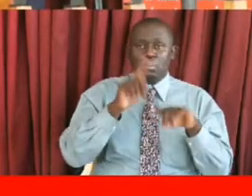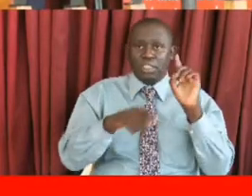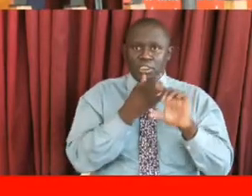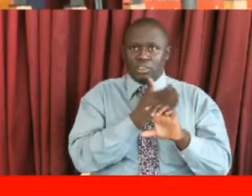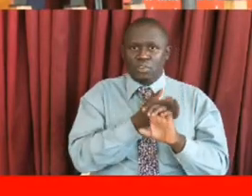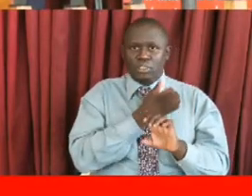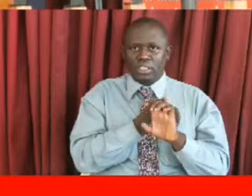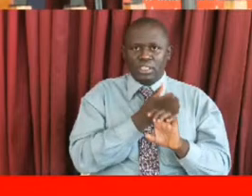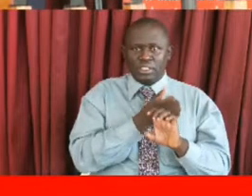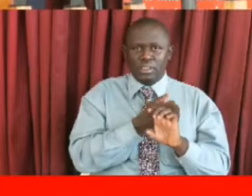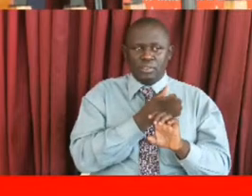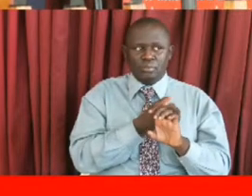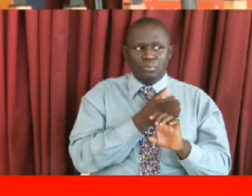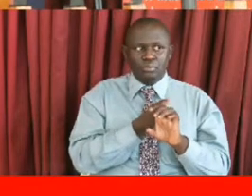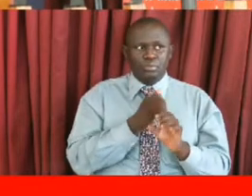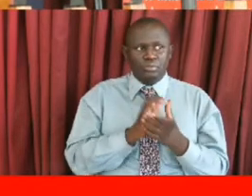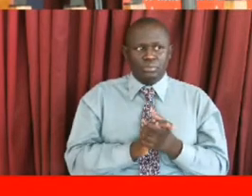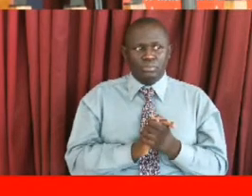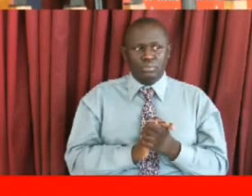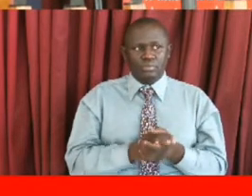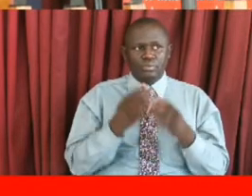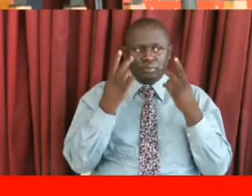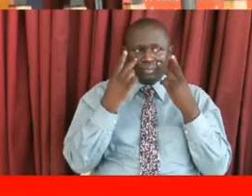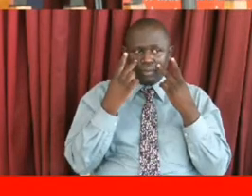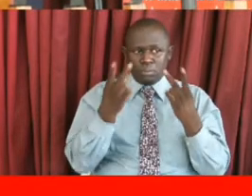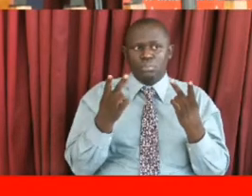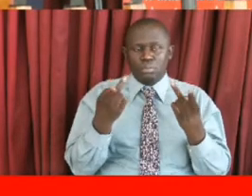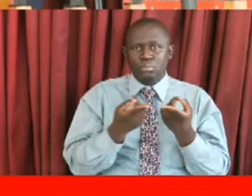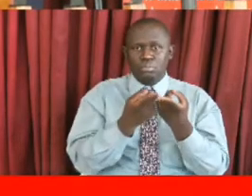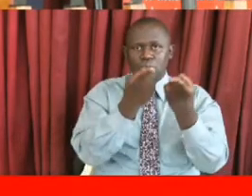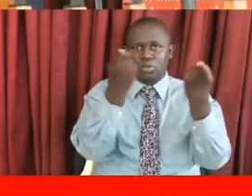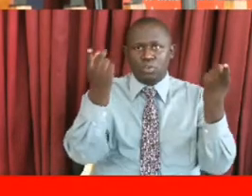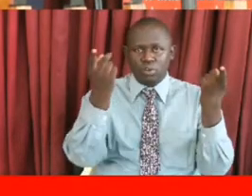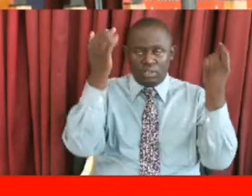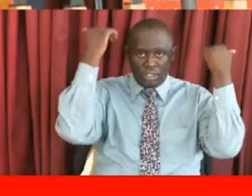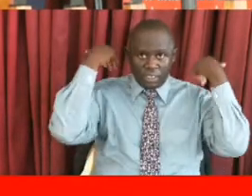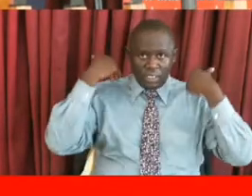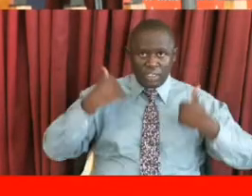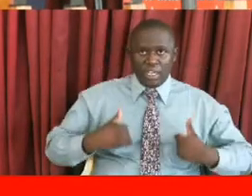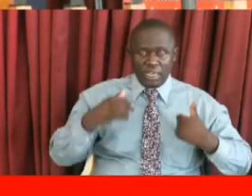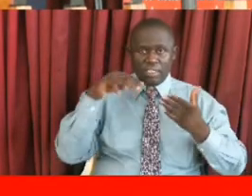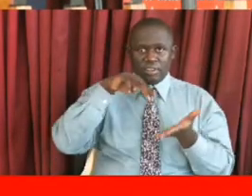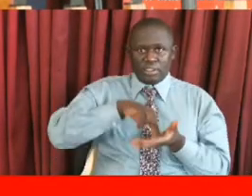knocking slide 42 behold I stand at the door and I